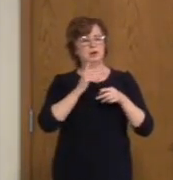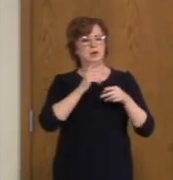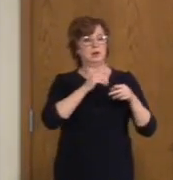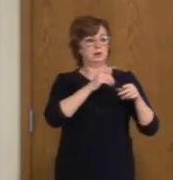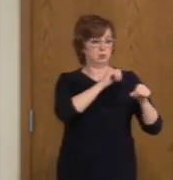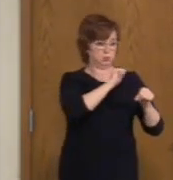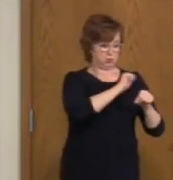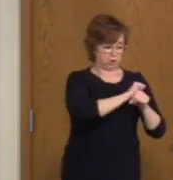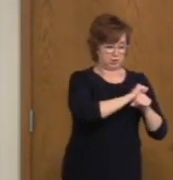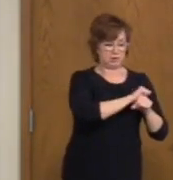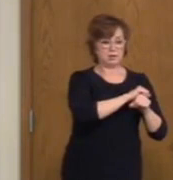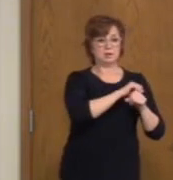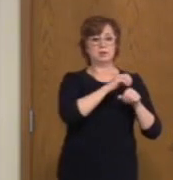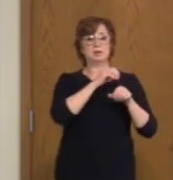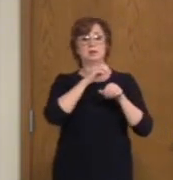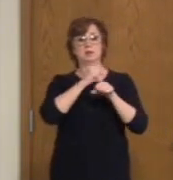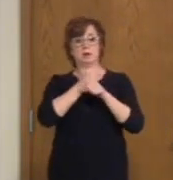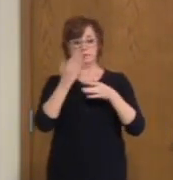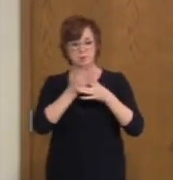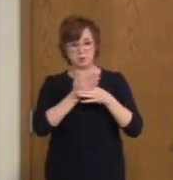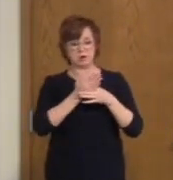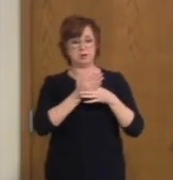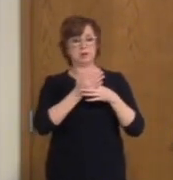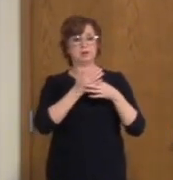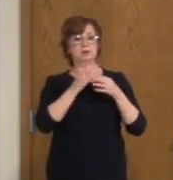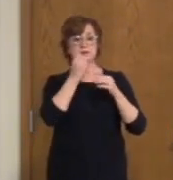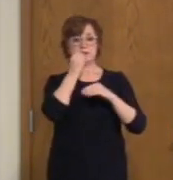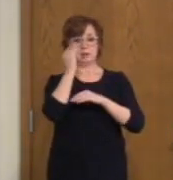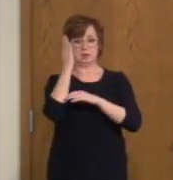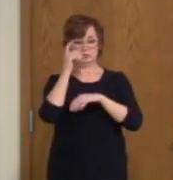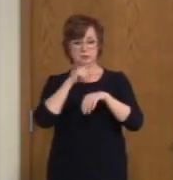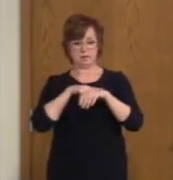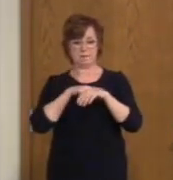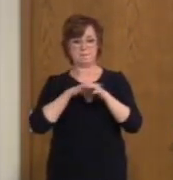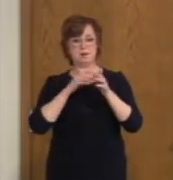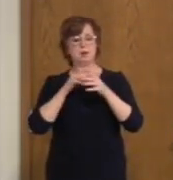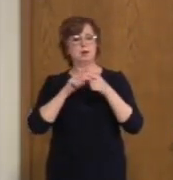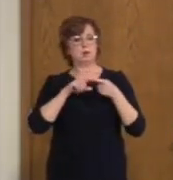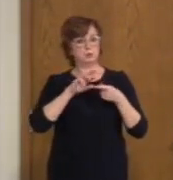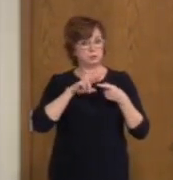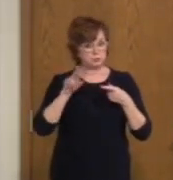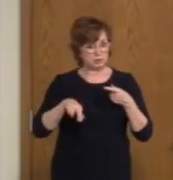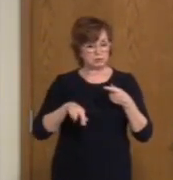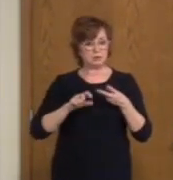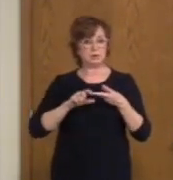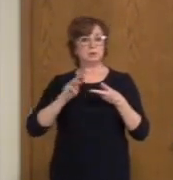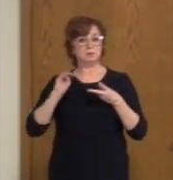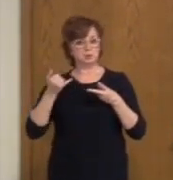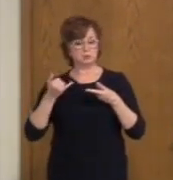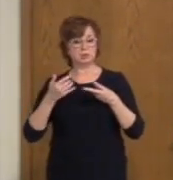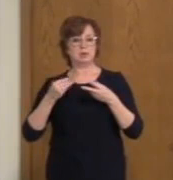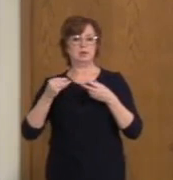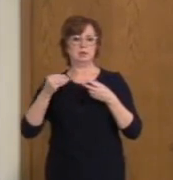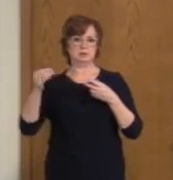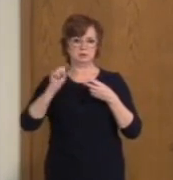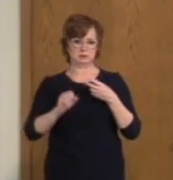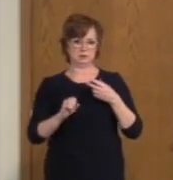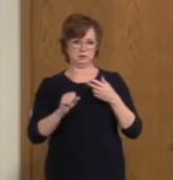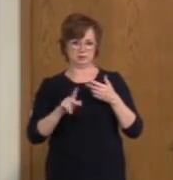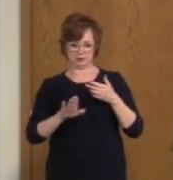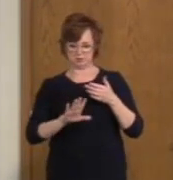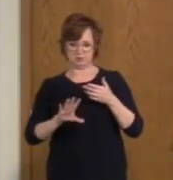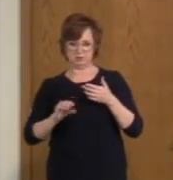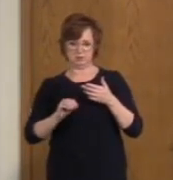at the household level, not just in Regina, but in Moose Jaw, all communities in the south, but I would say all communities